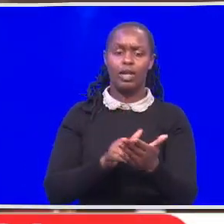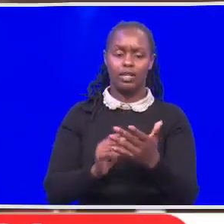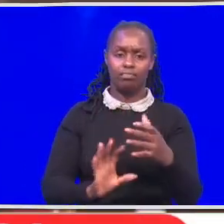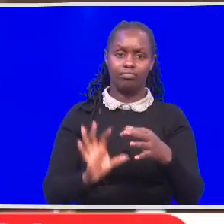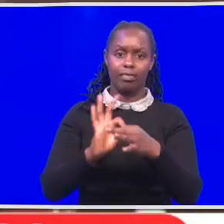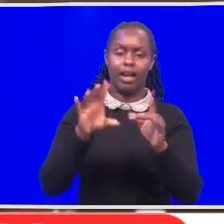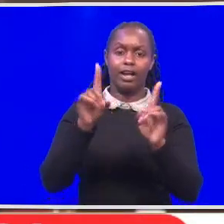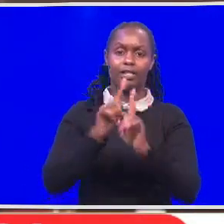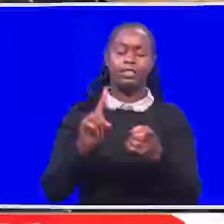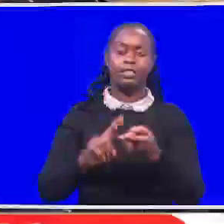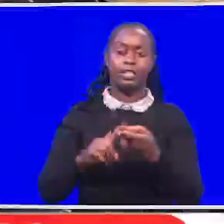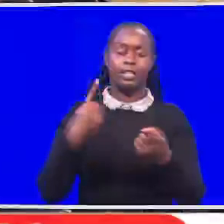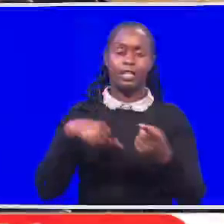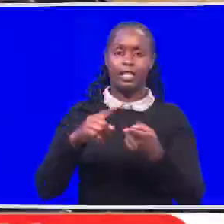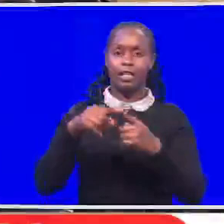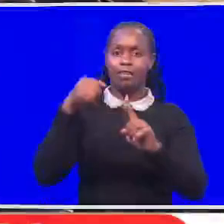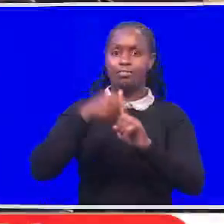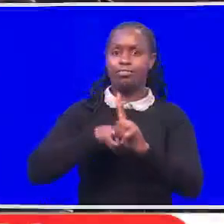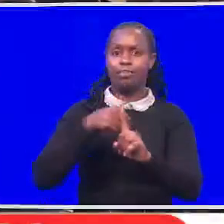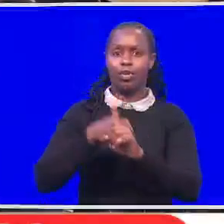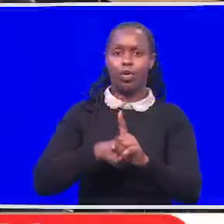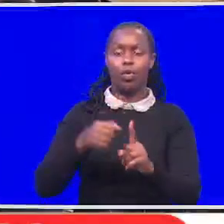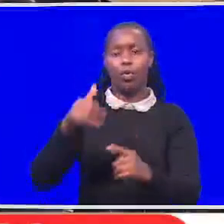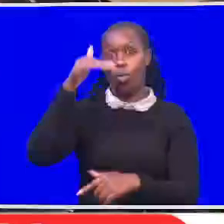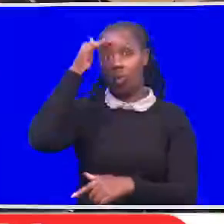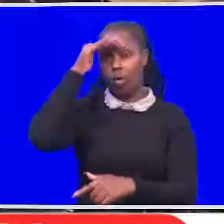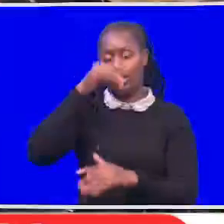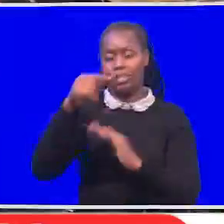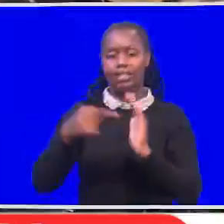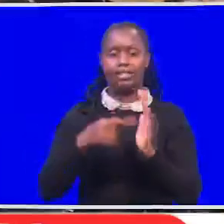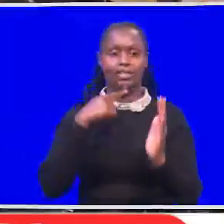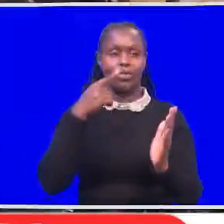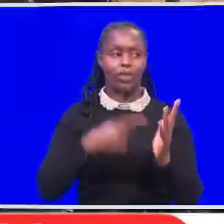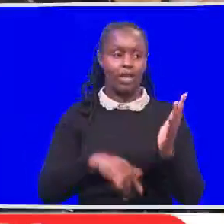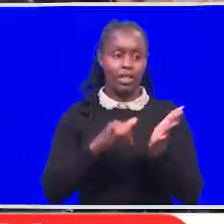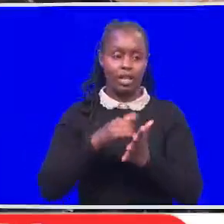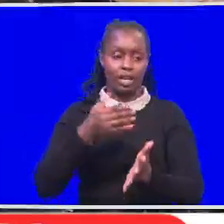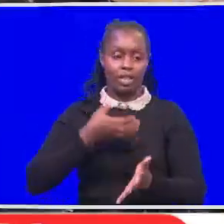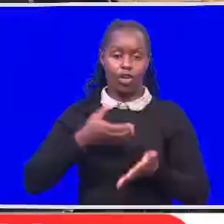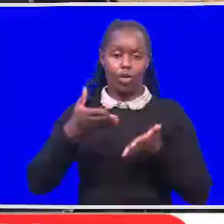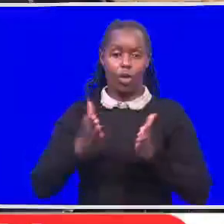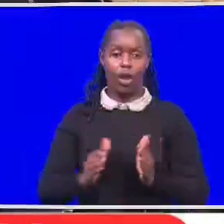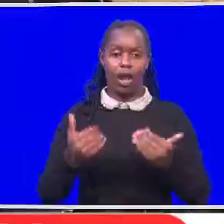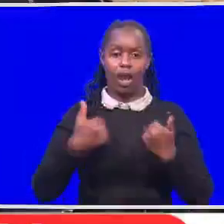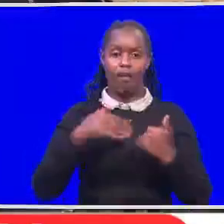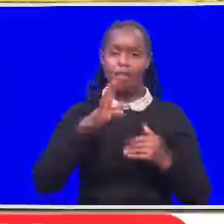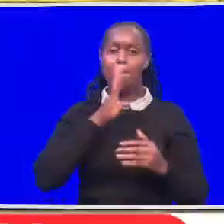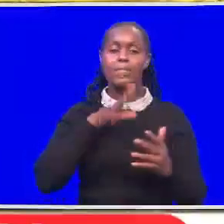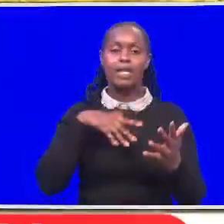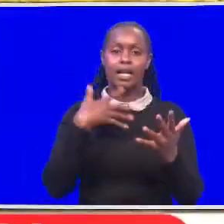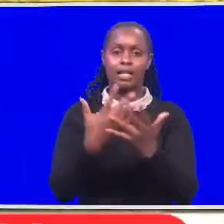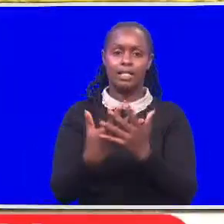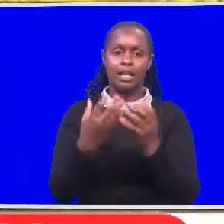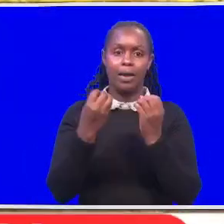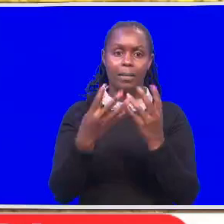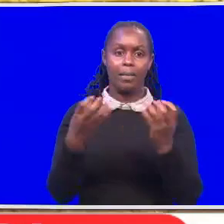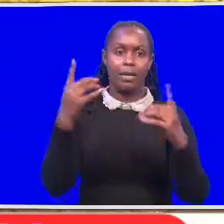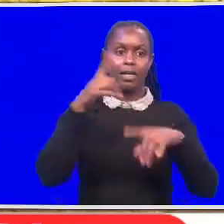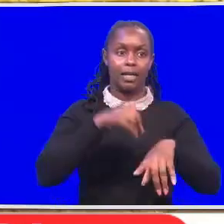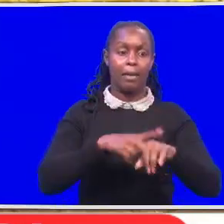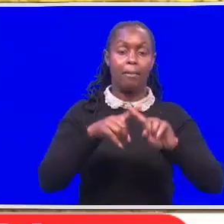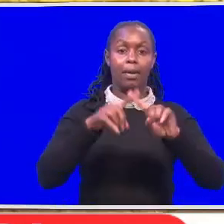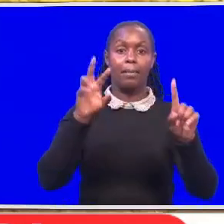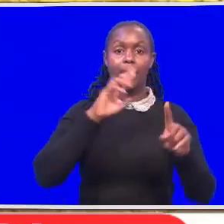sale of illicit liquor. This follows claims that the suspected bar owners have been arrested in numerous occasions but